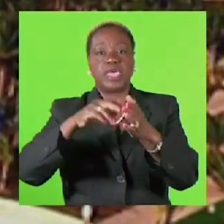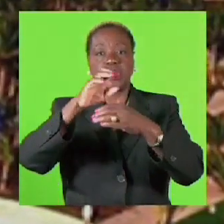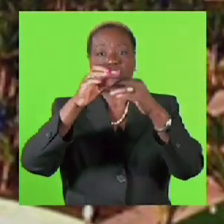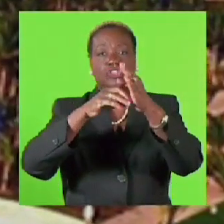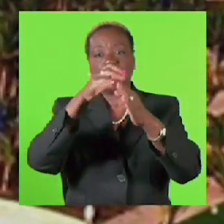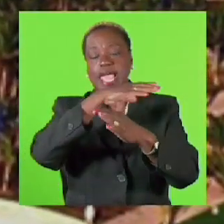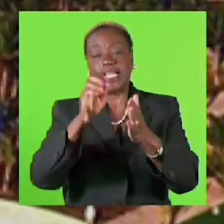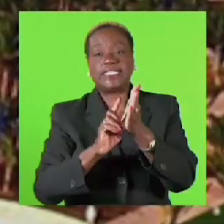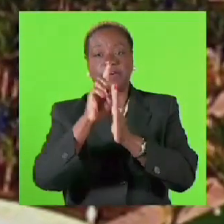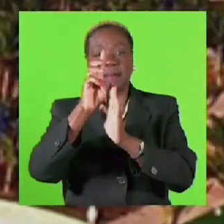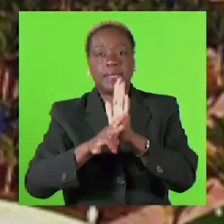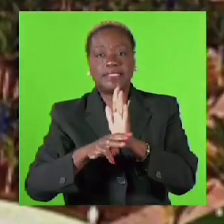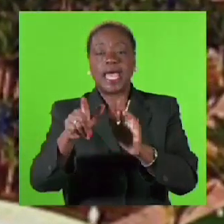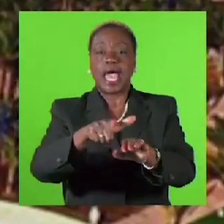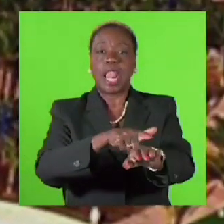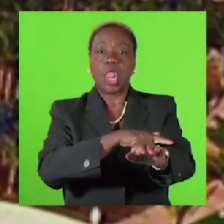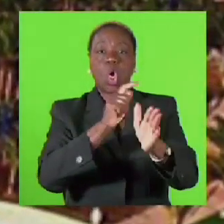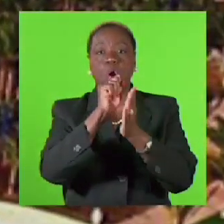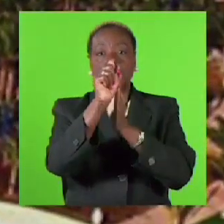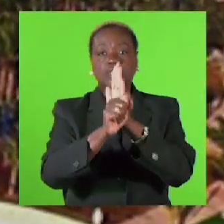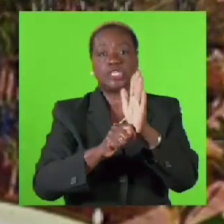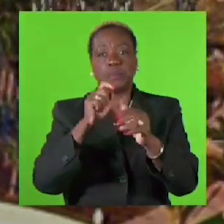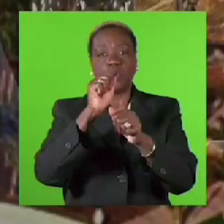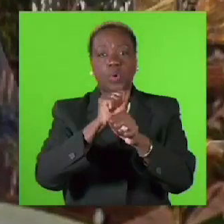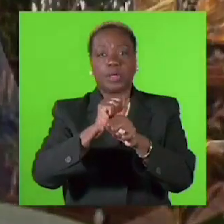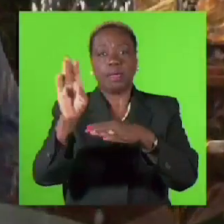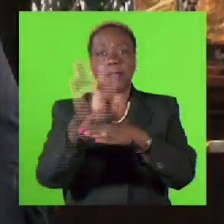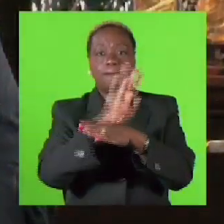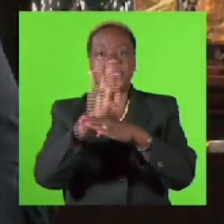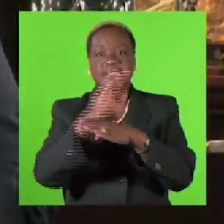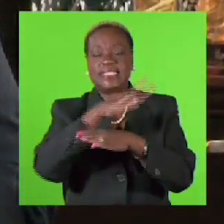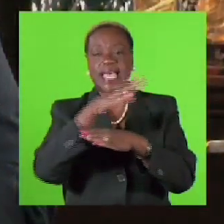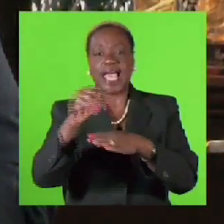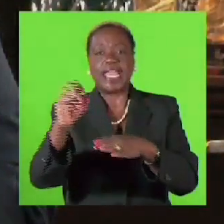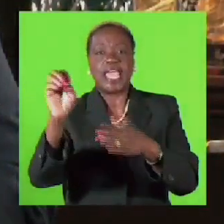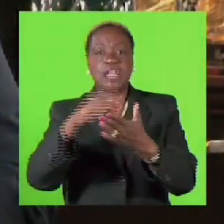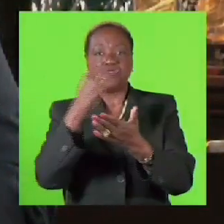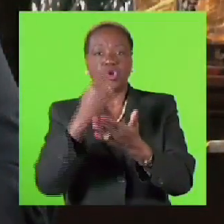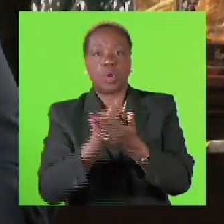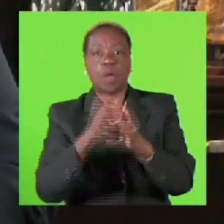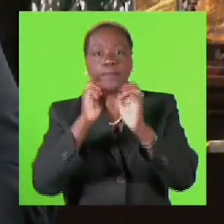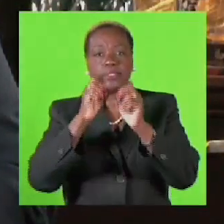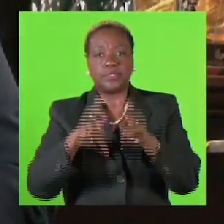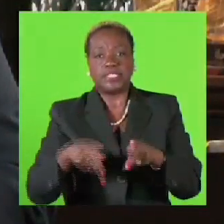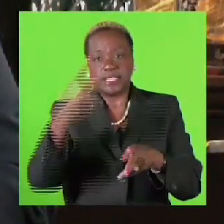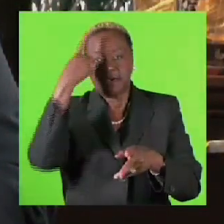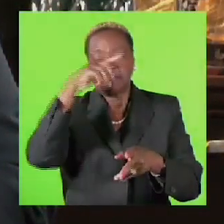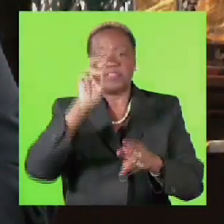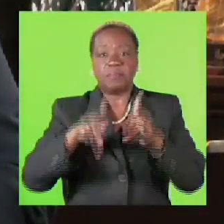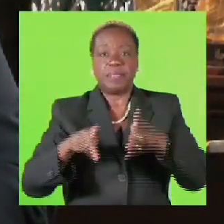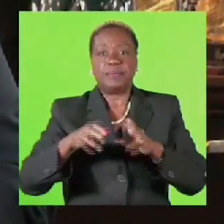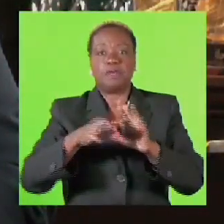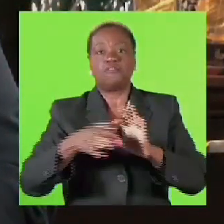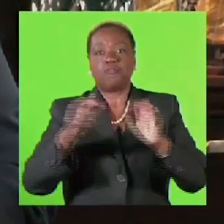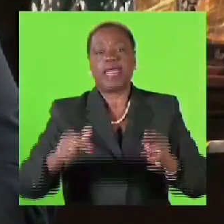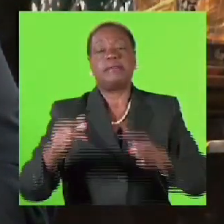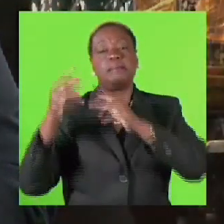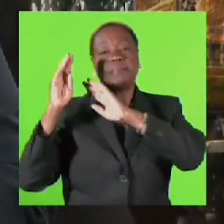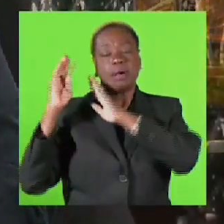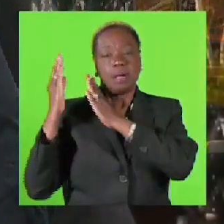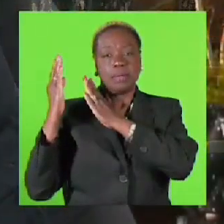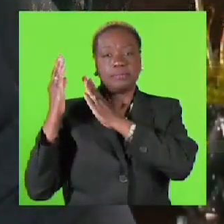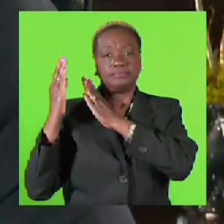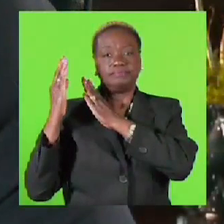development, and long-term employment, business and entrepreneurial opportunities for the residents of Grand